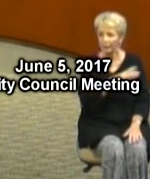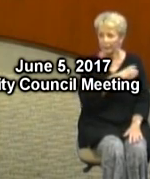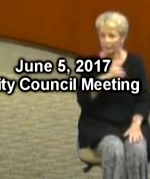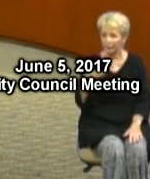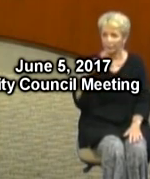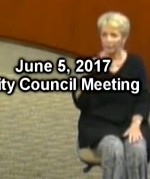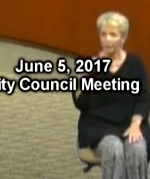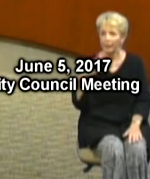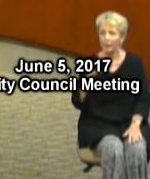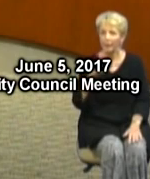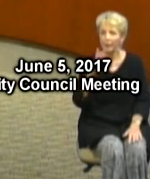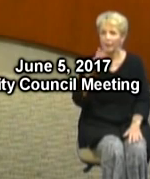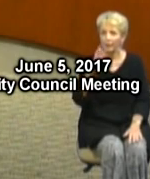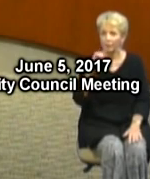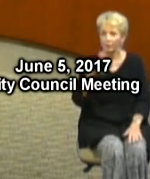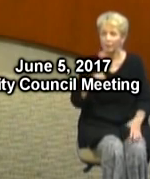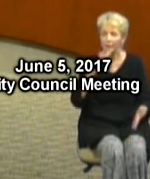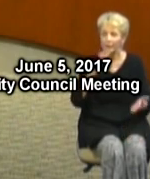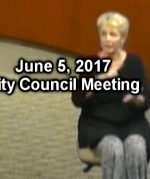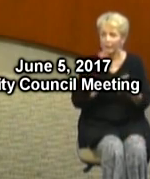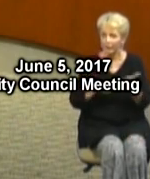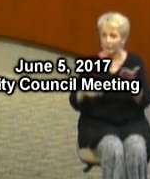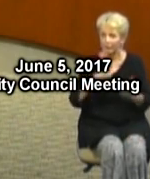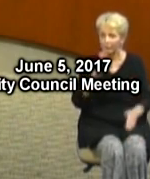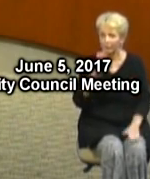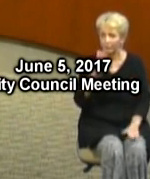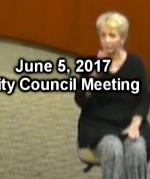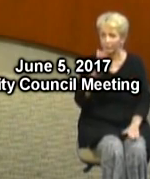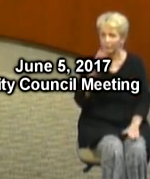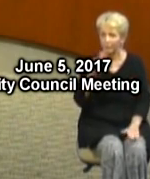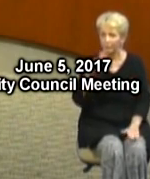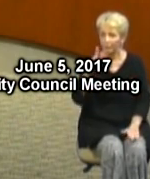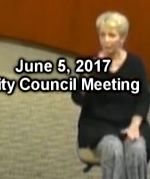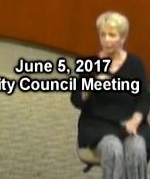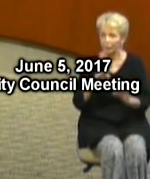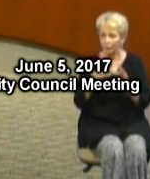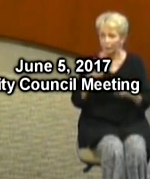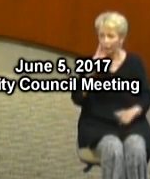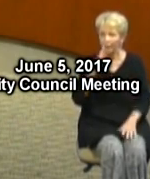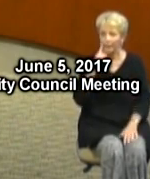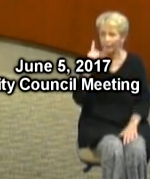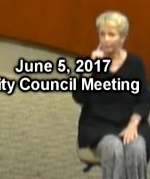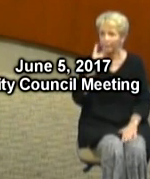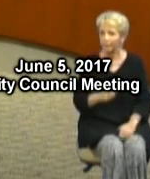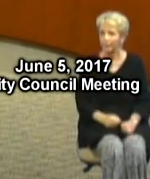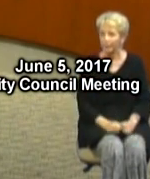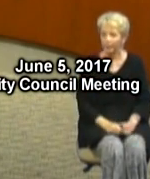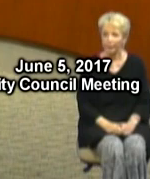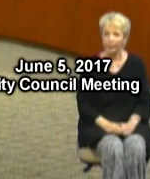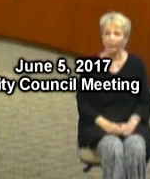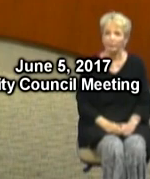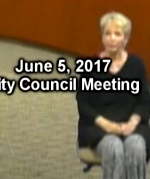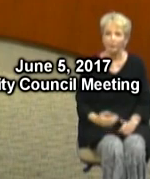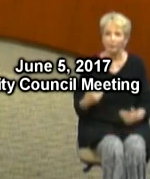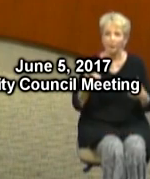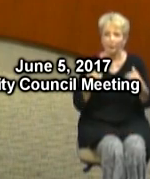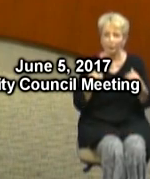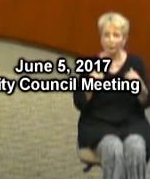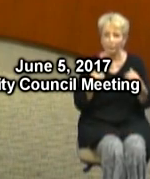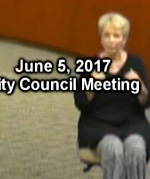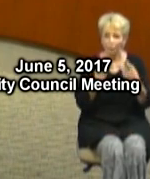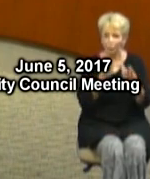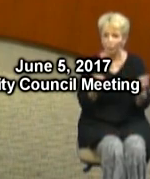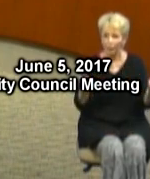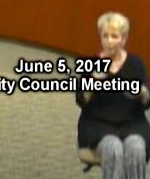Pro Tem, Kelly Russell, our recording secretary, and Becky Brinkley, who's our interpreter for the deaf. We have a resolution